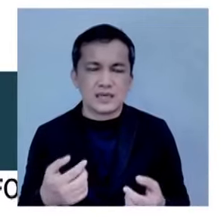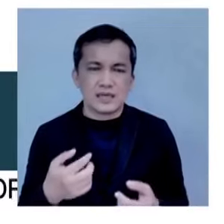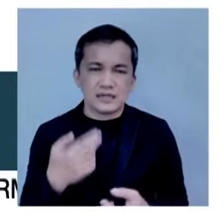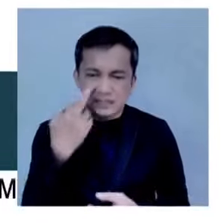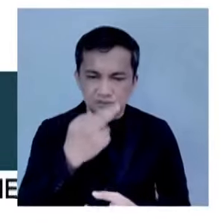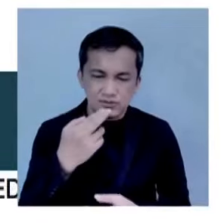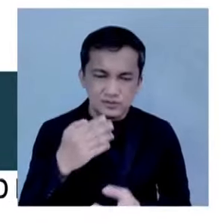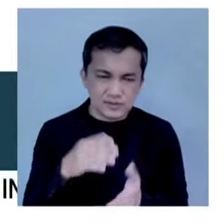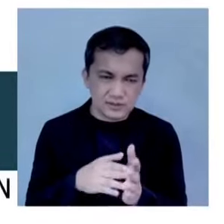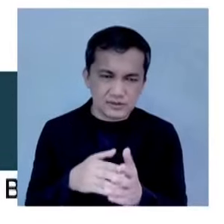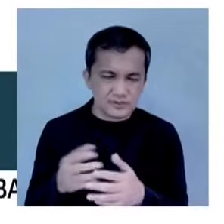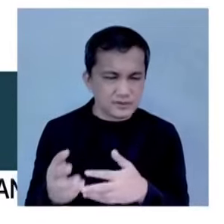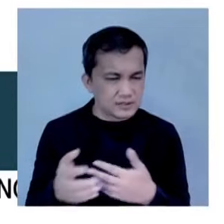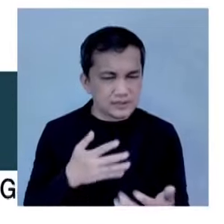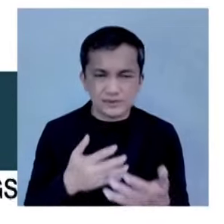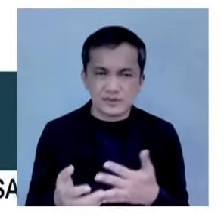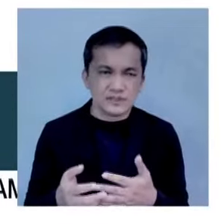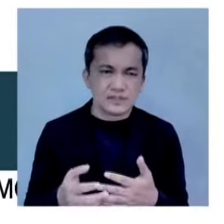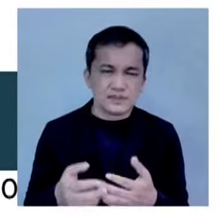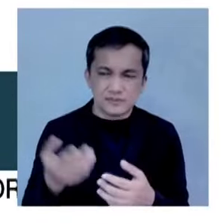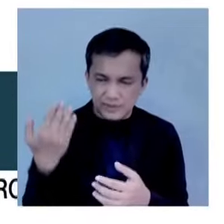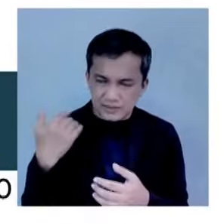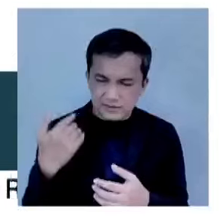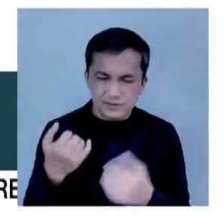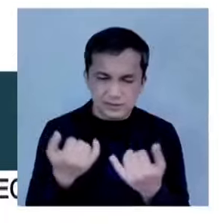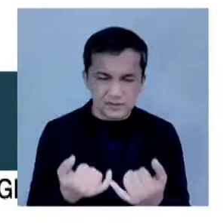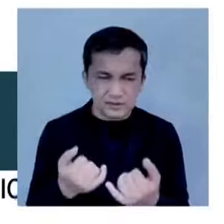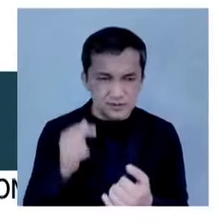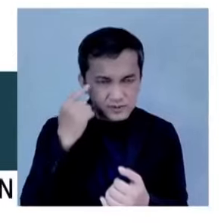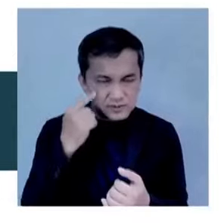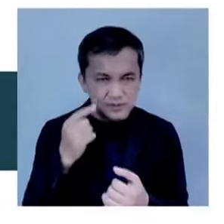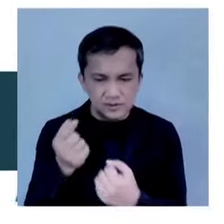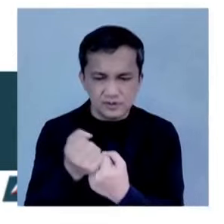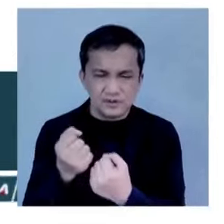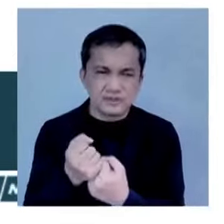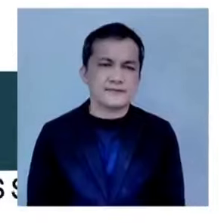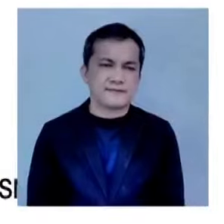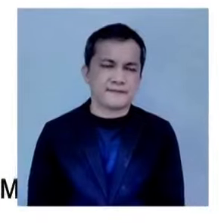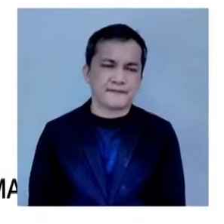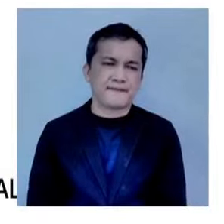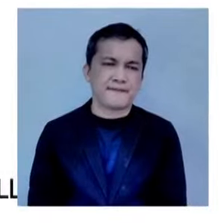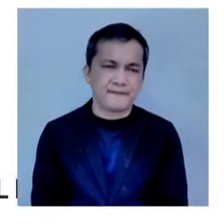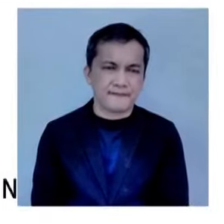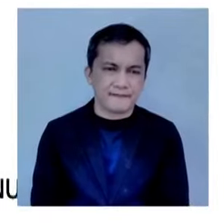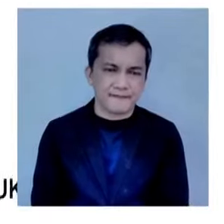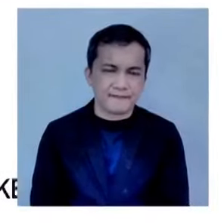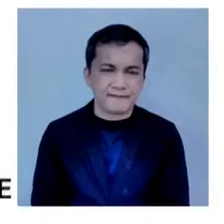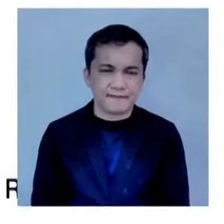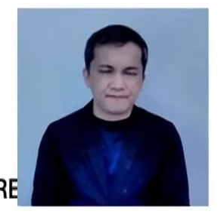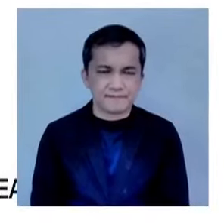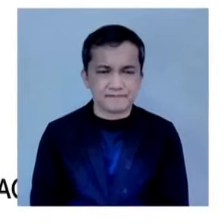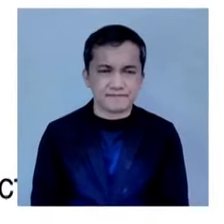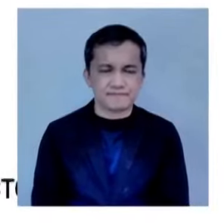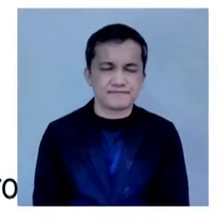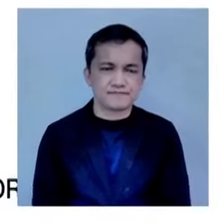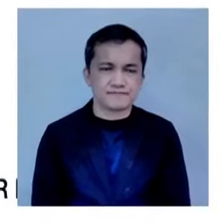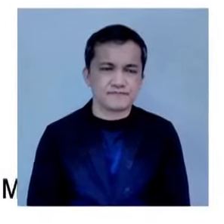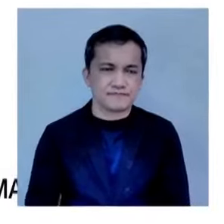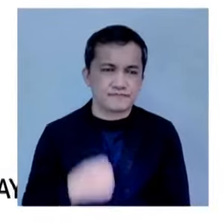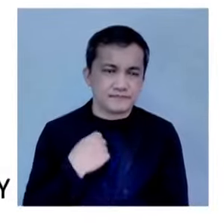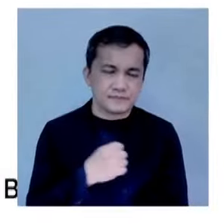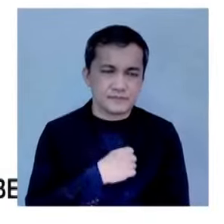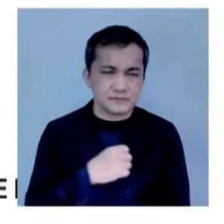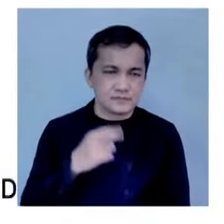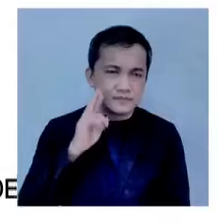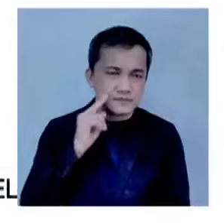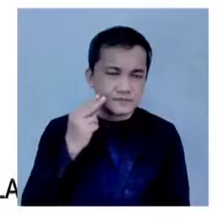or present in government, to sponsor this vile industry. Senator Ontiveros, meanwhile, vows to get to the